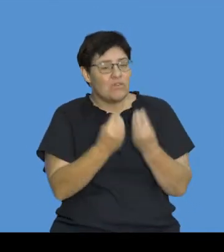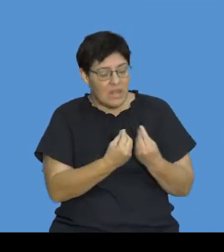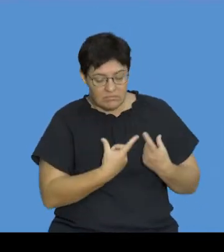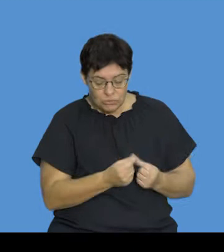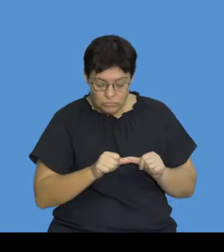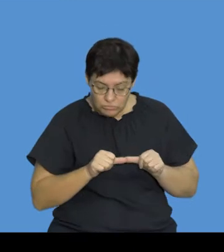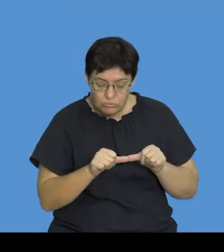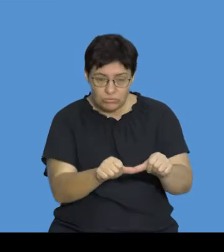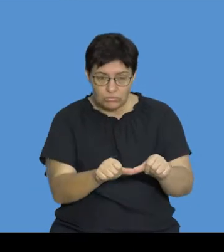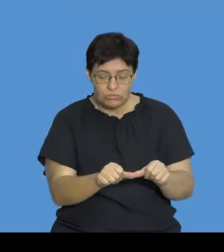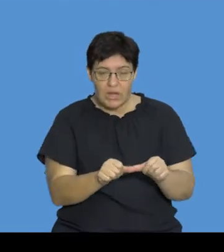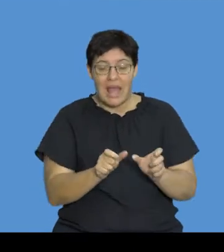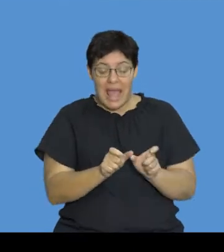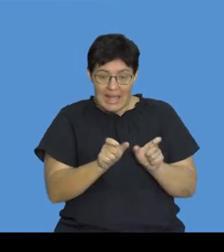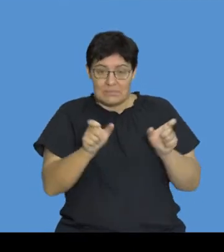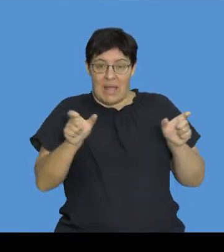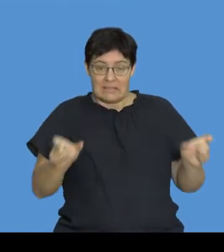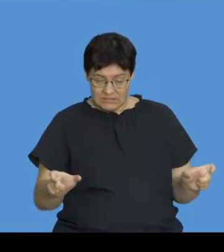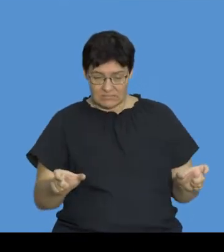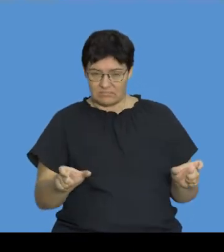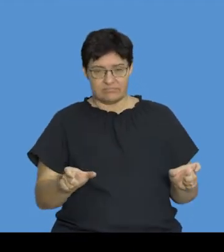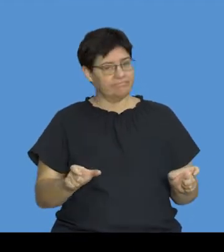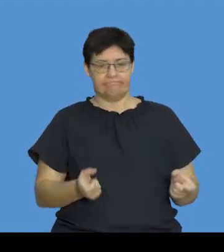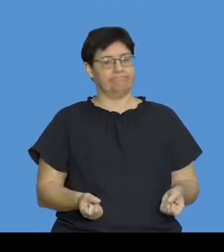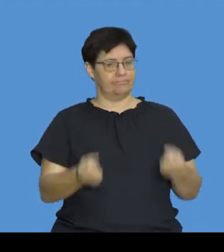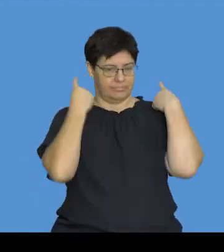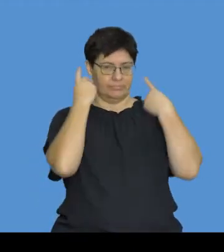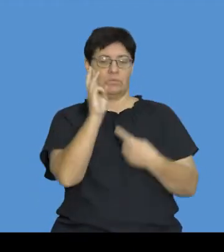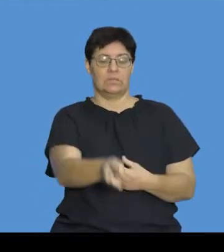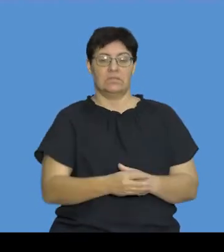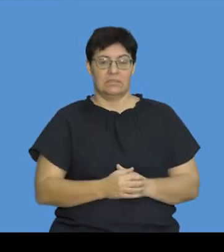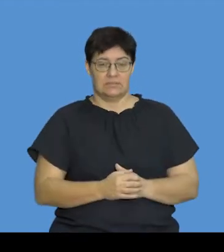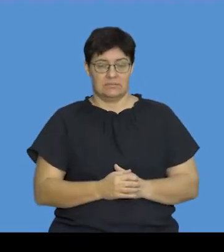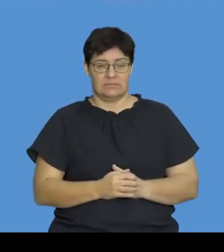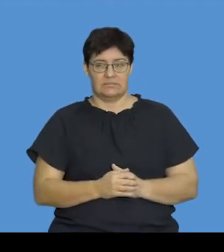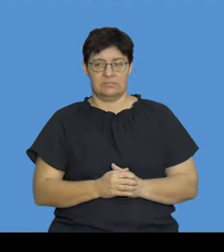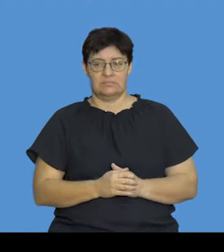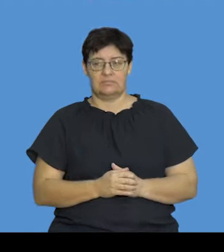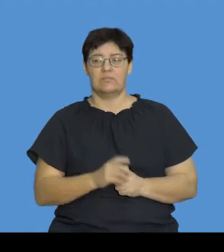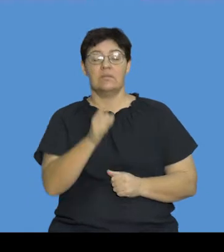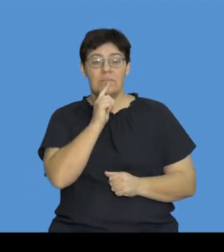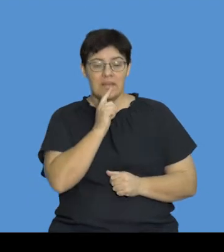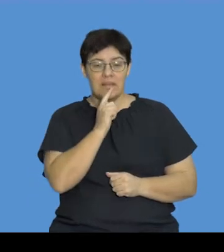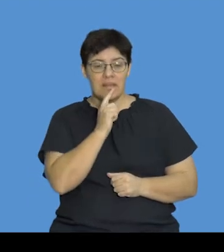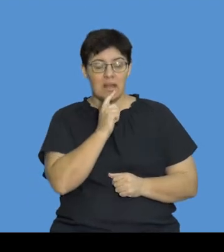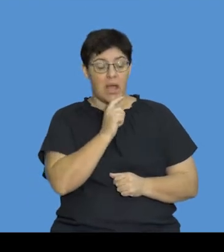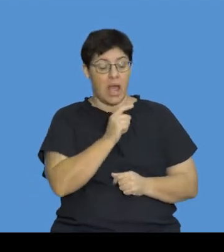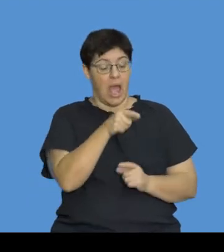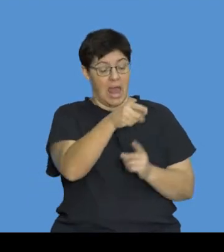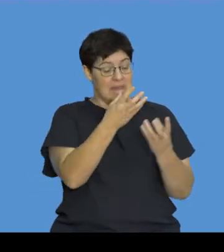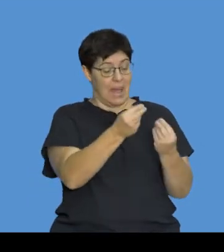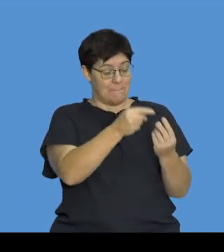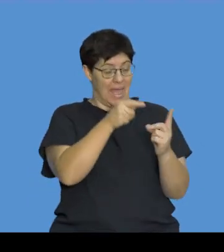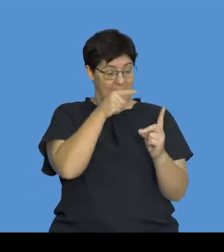when you are expanding will not make sense. So multiplication will be a short way of adding